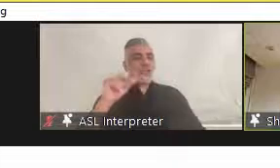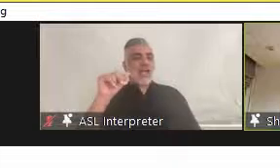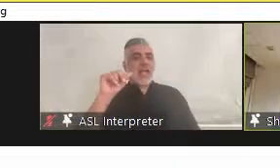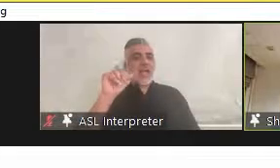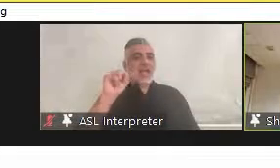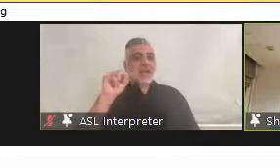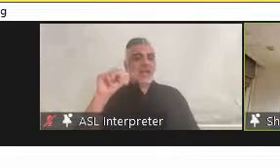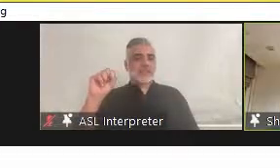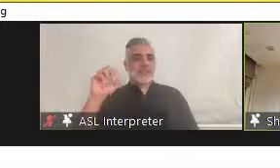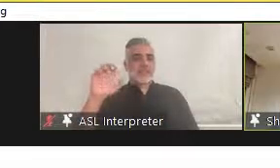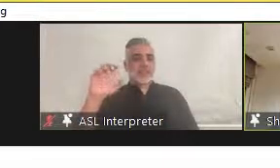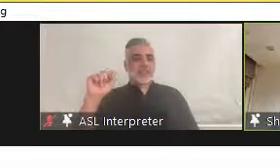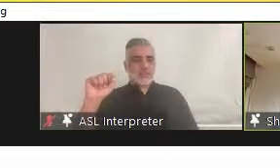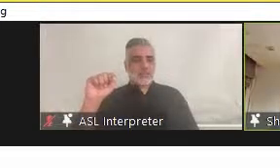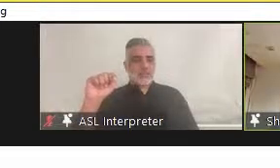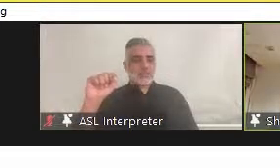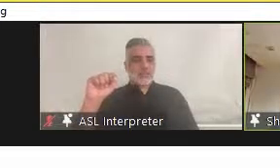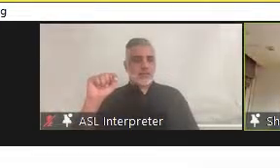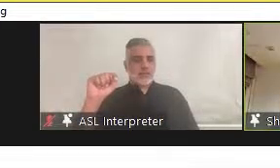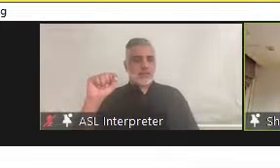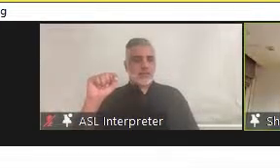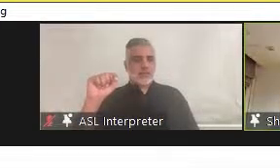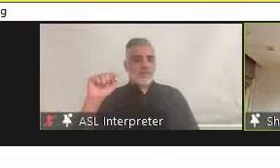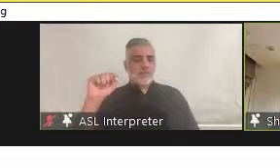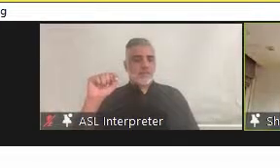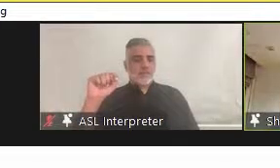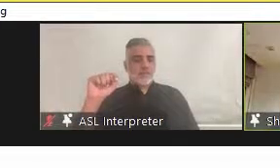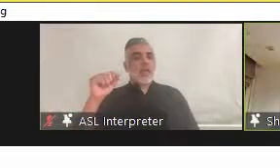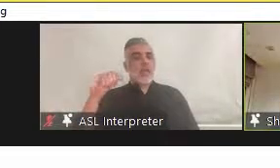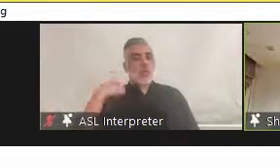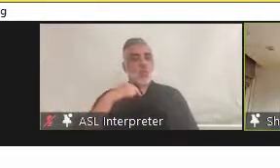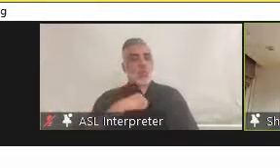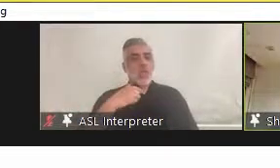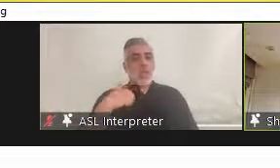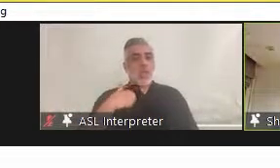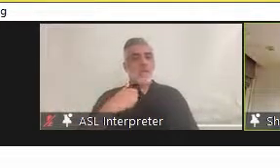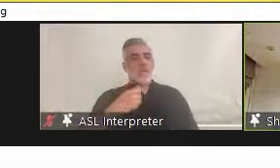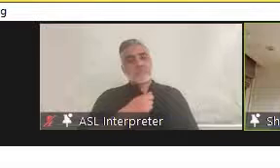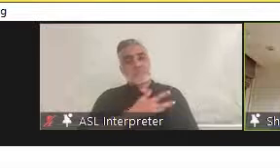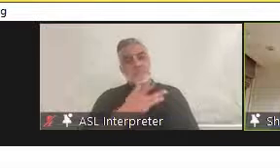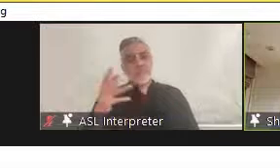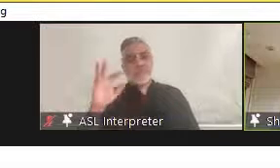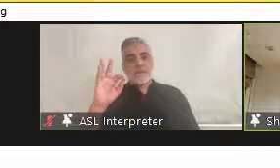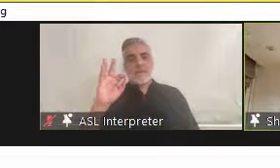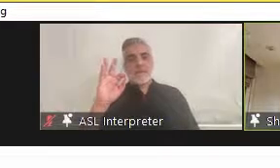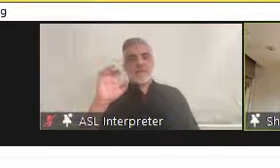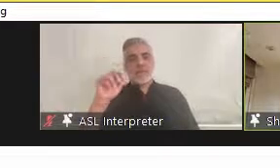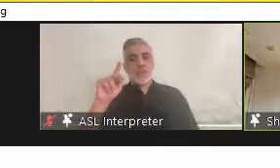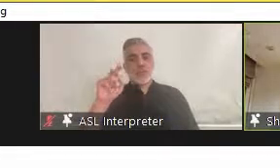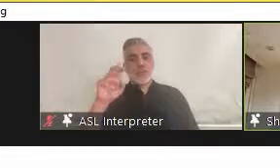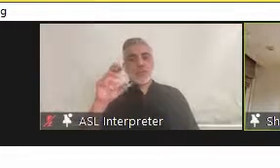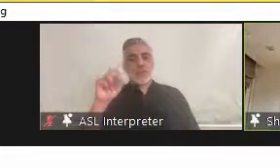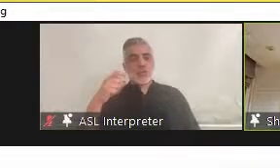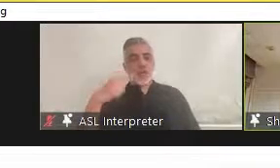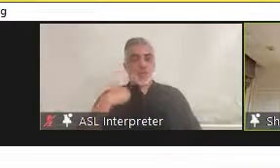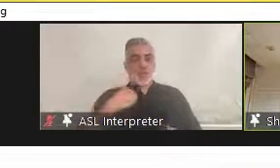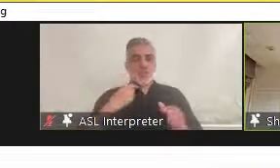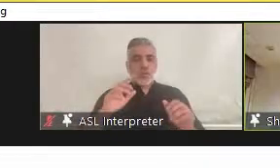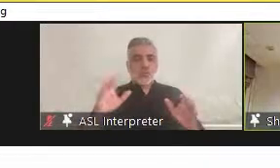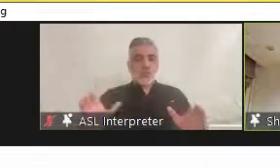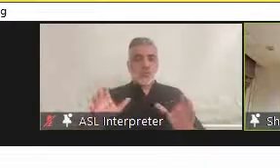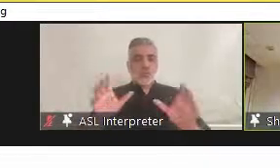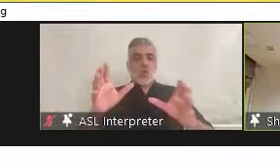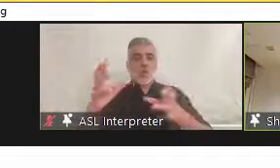and we have a number of features in the project that try to promote the